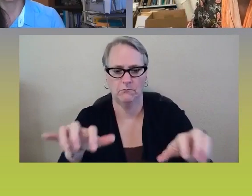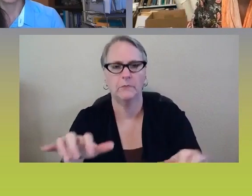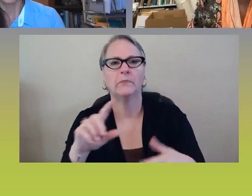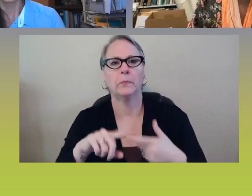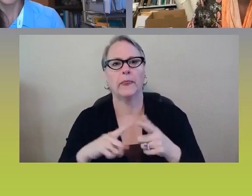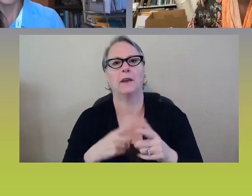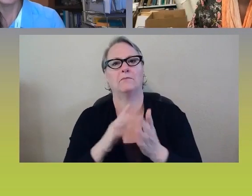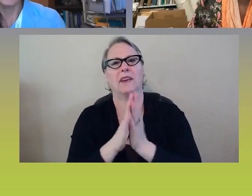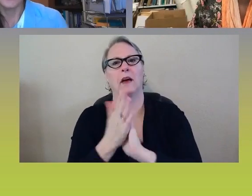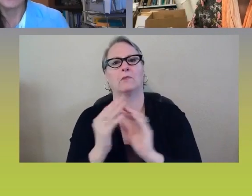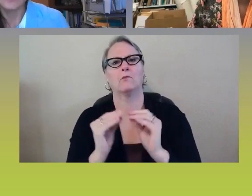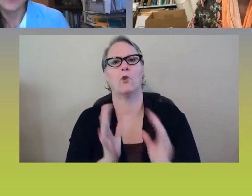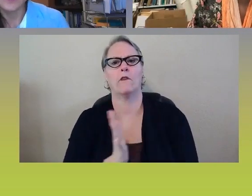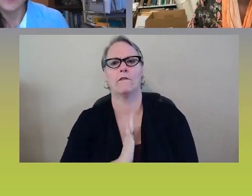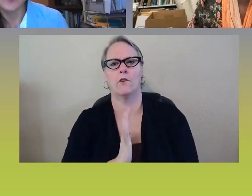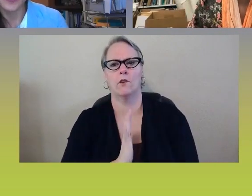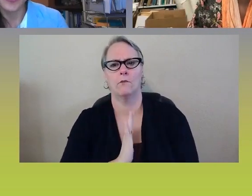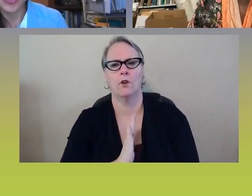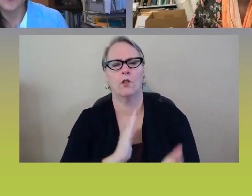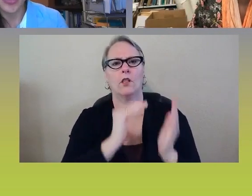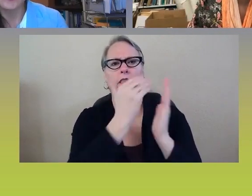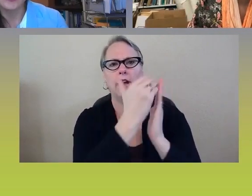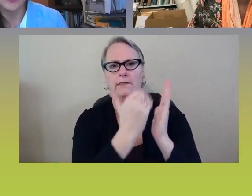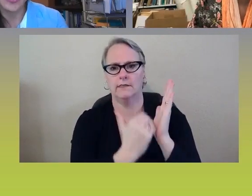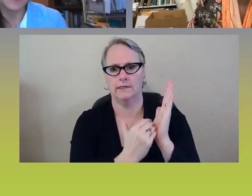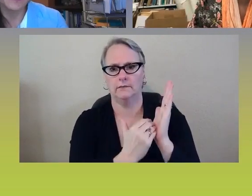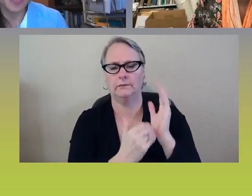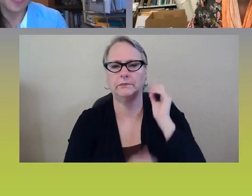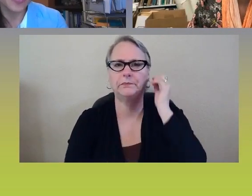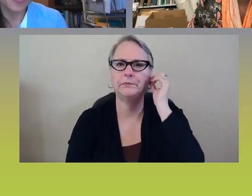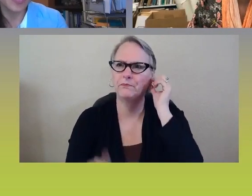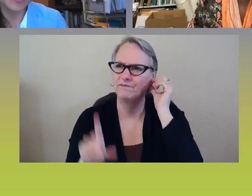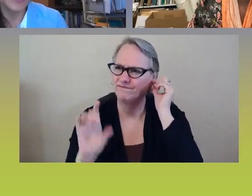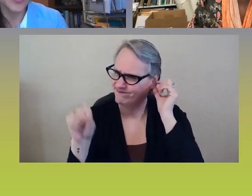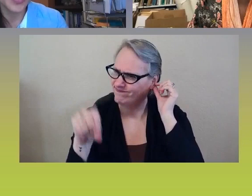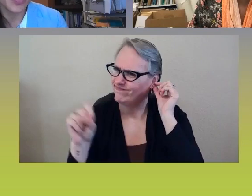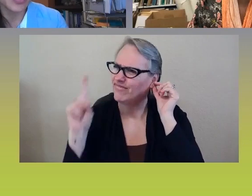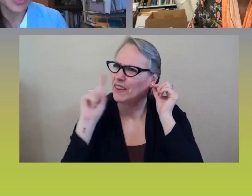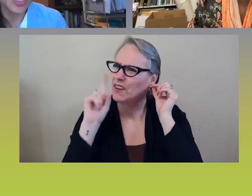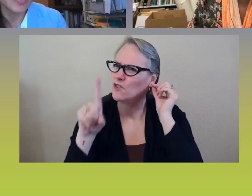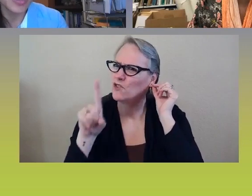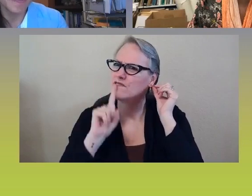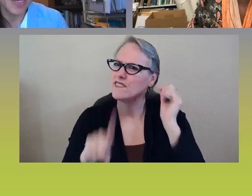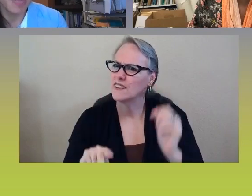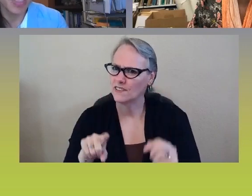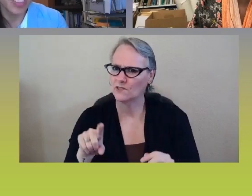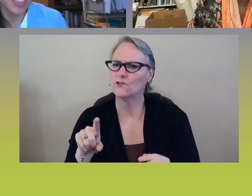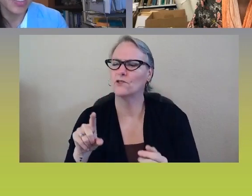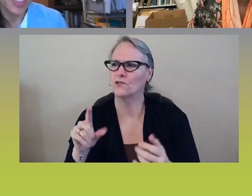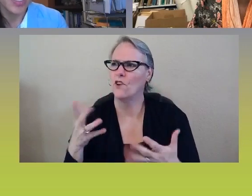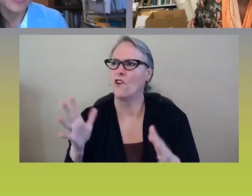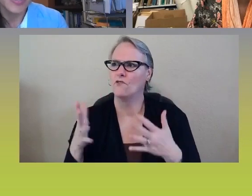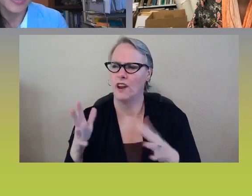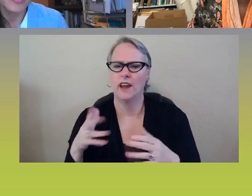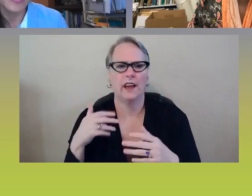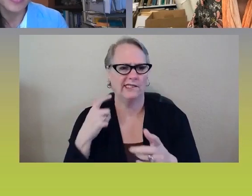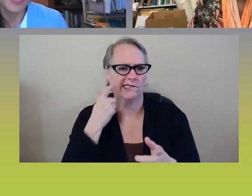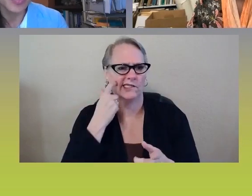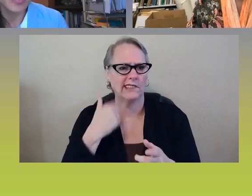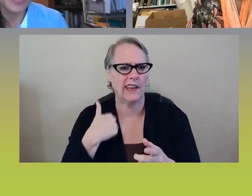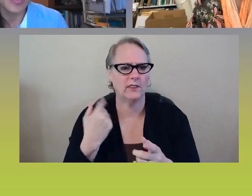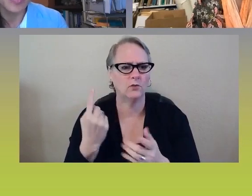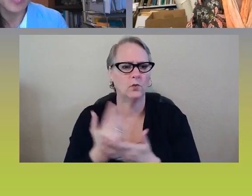lesson. Yeah, I think your answer kind of cover one of the new questions about